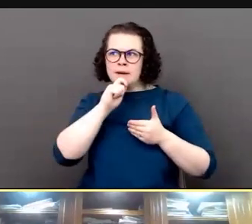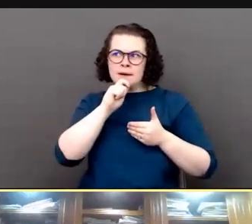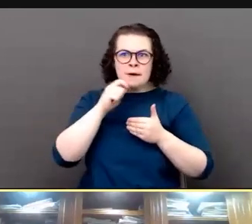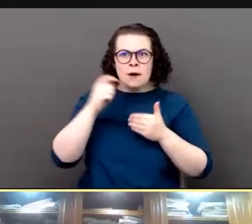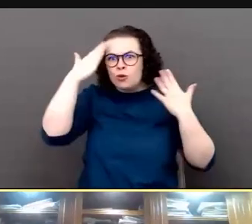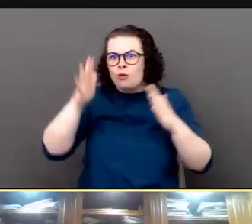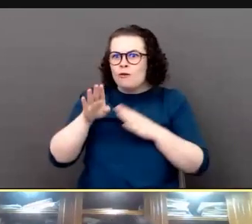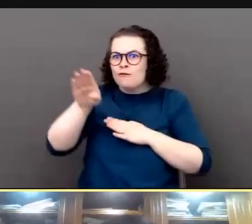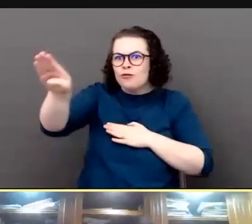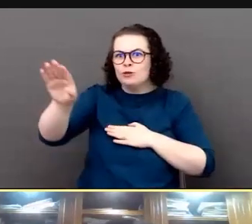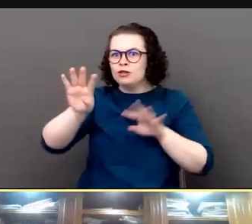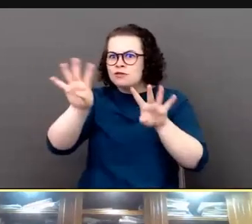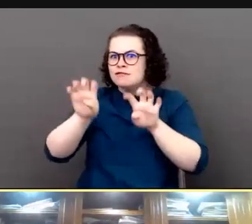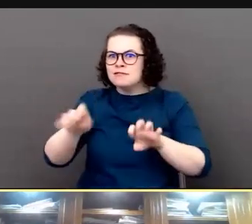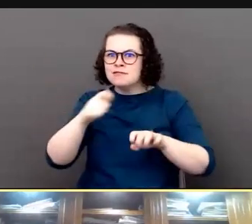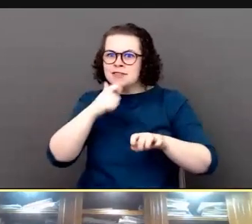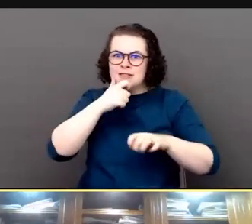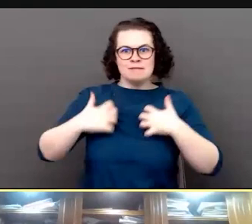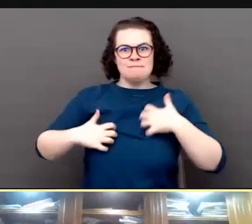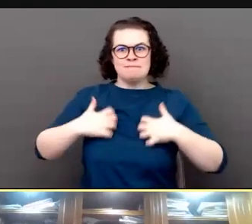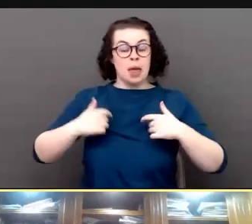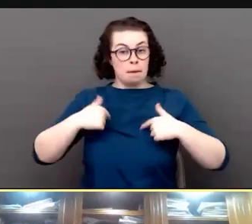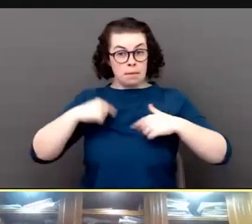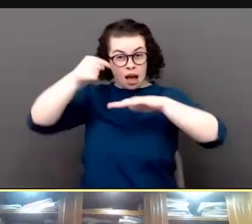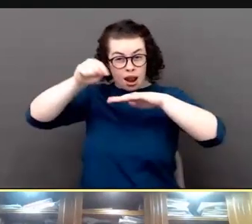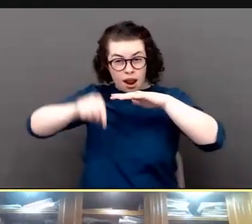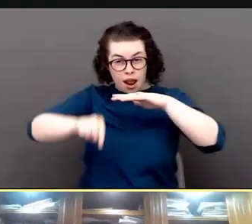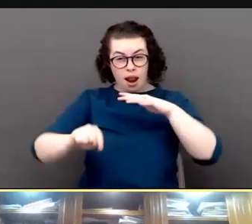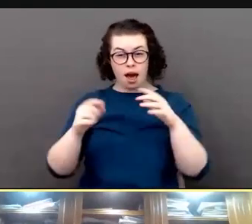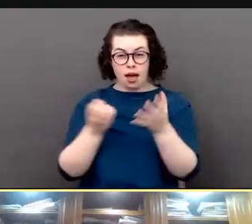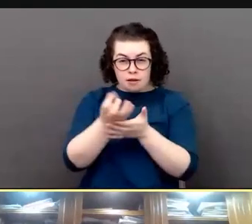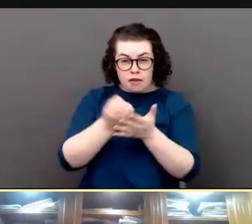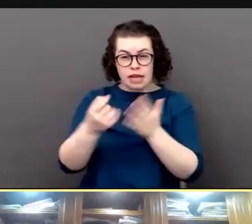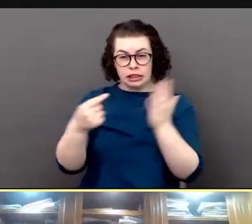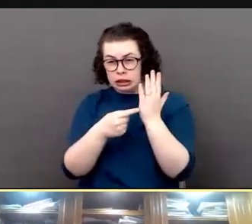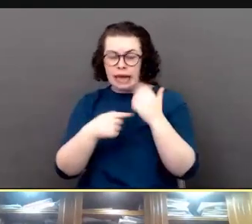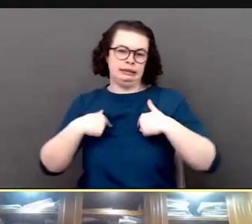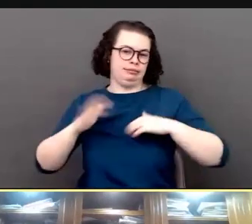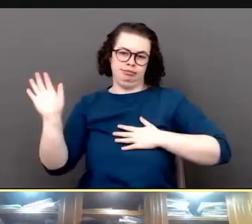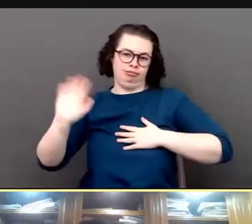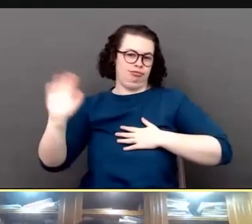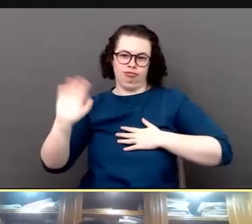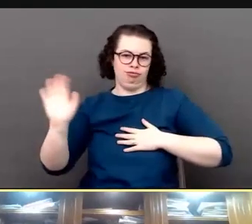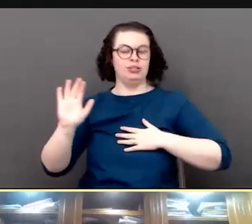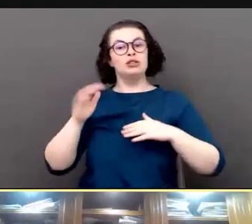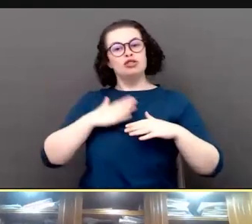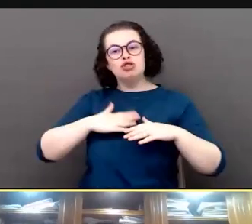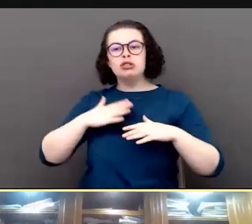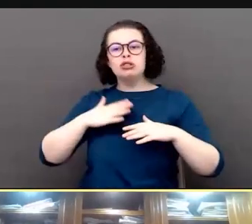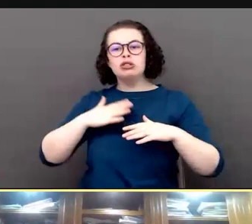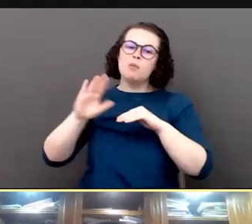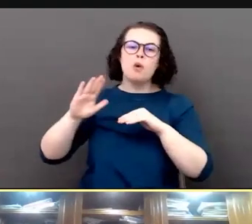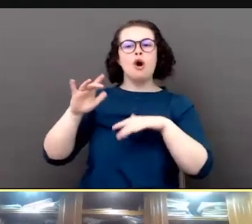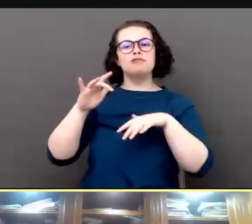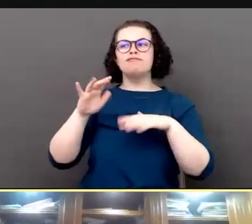be done by the real experts, who are the ones that do the work. So I will, in my presentation,